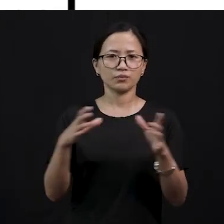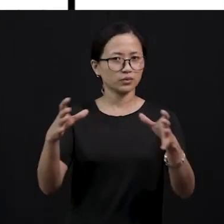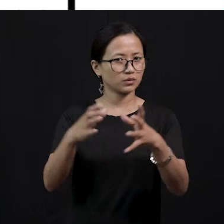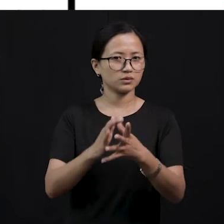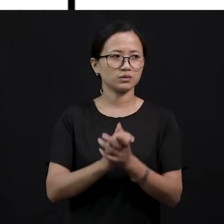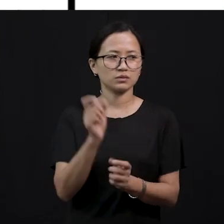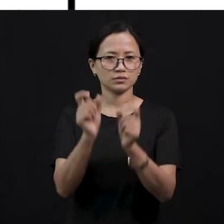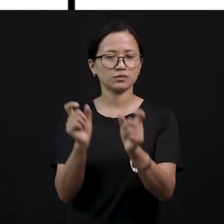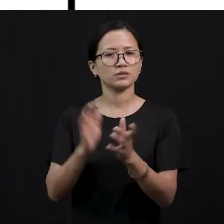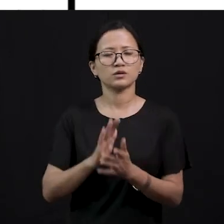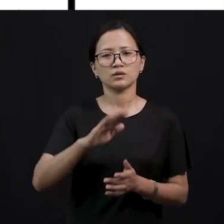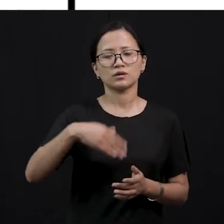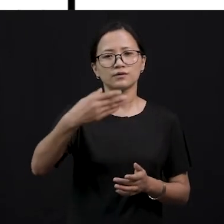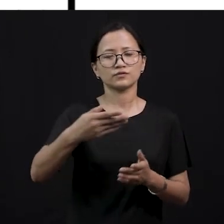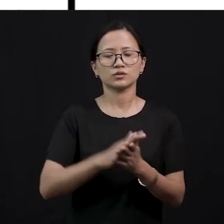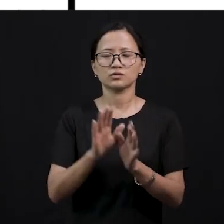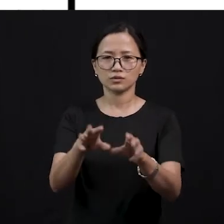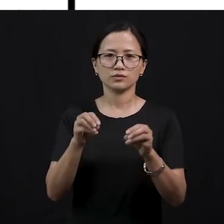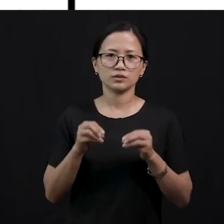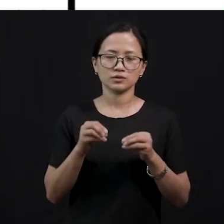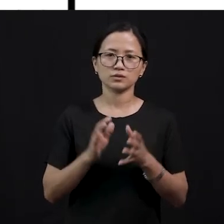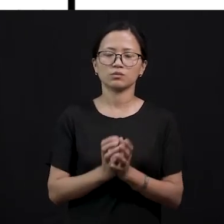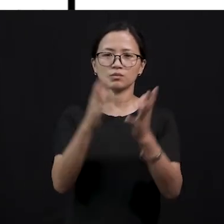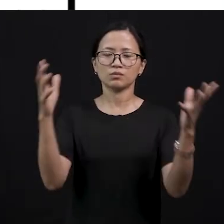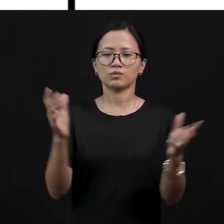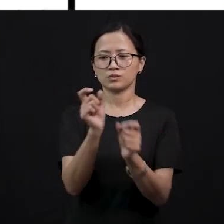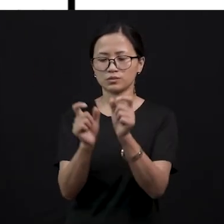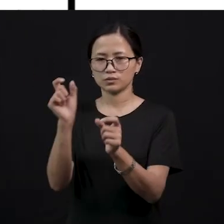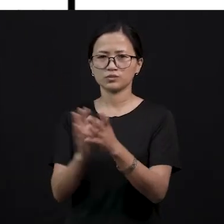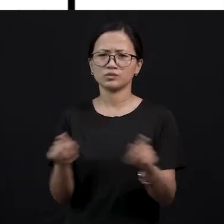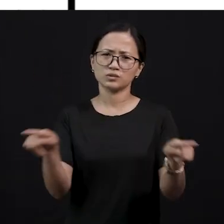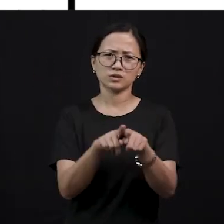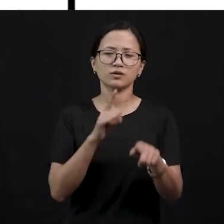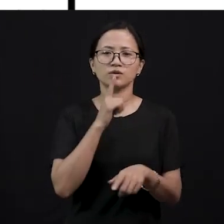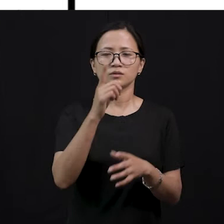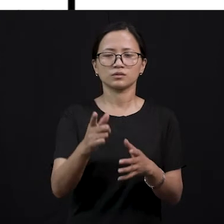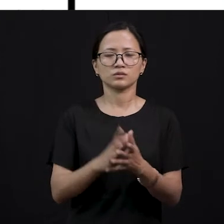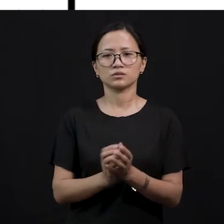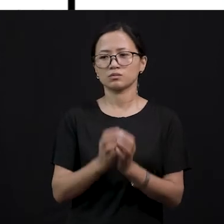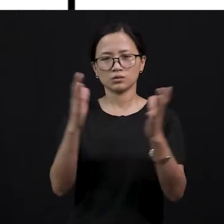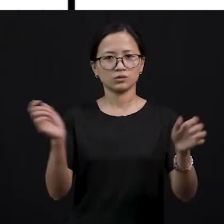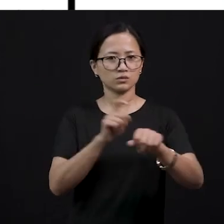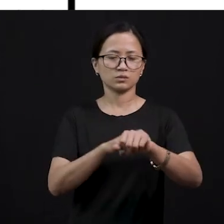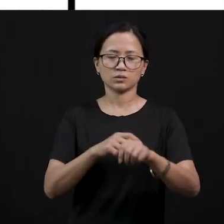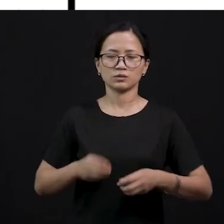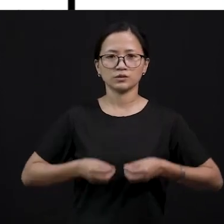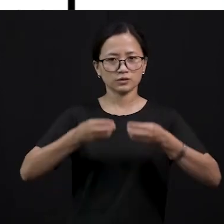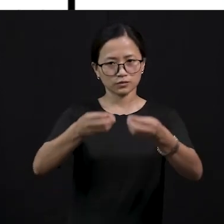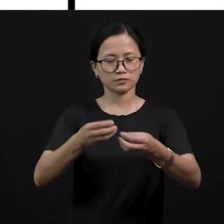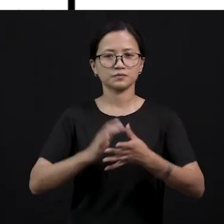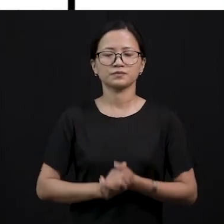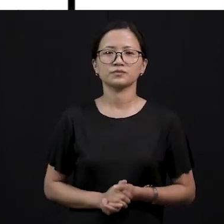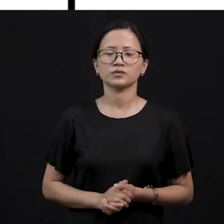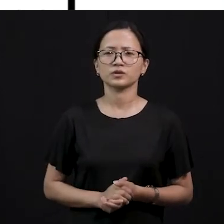people after you have received, if there are more people on the same information, some more time can be given to you. If